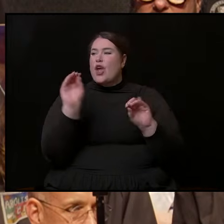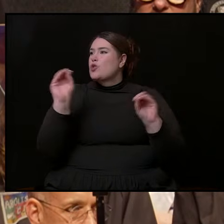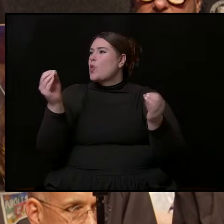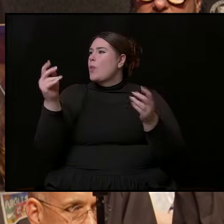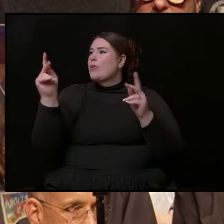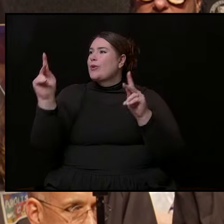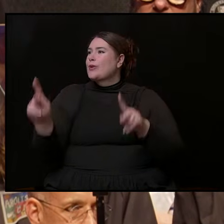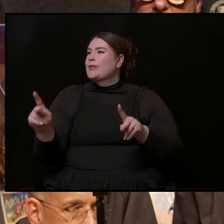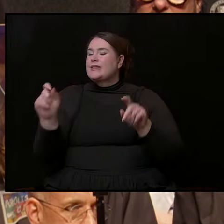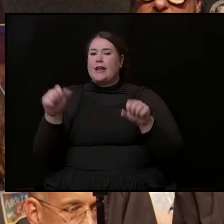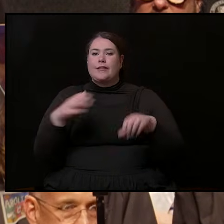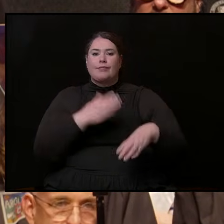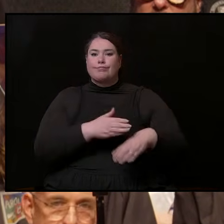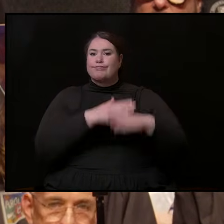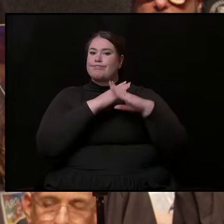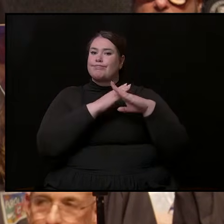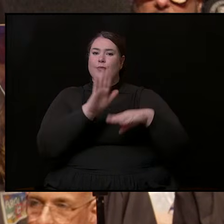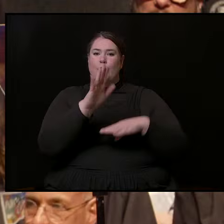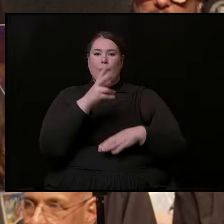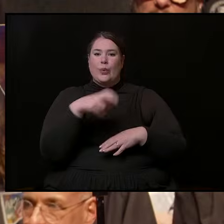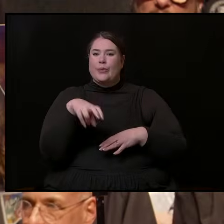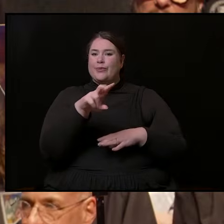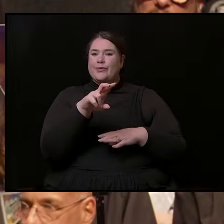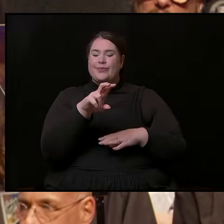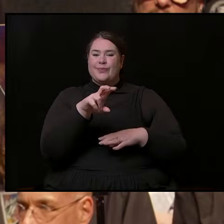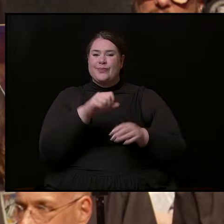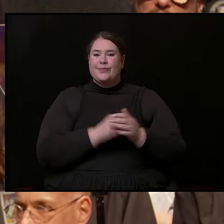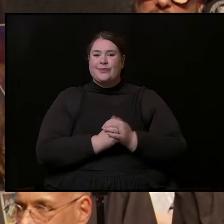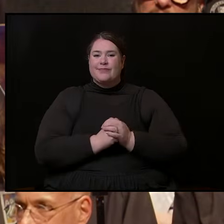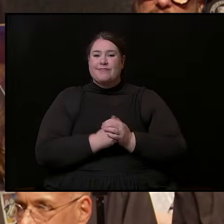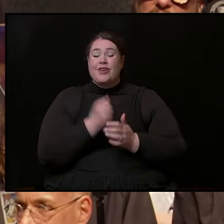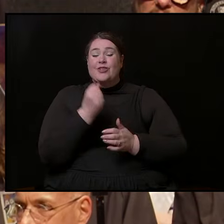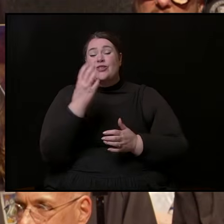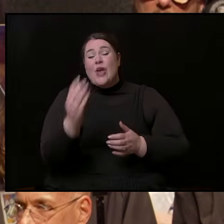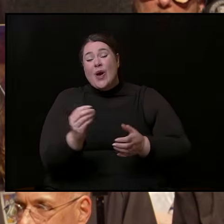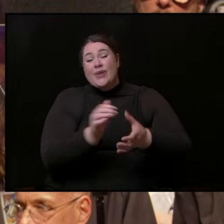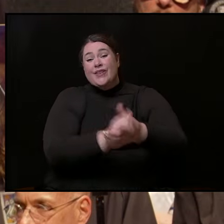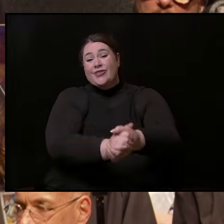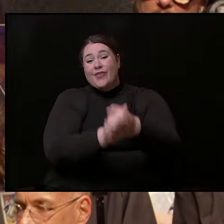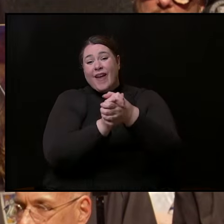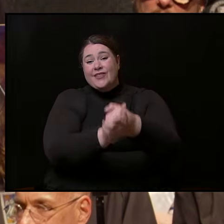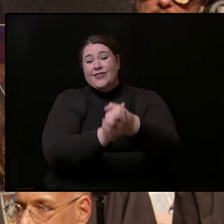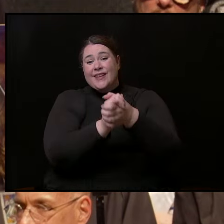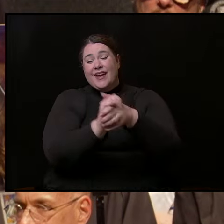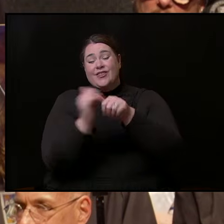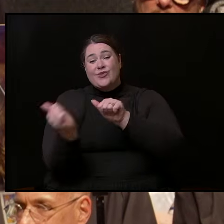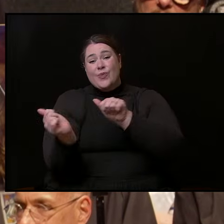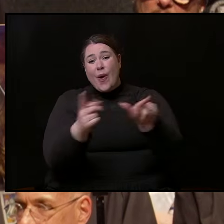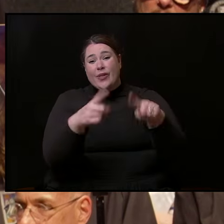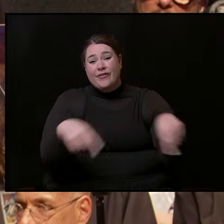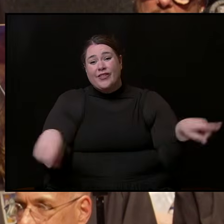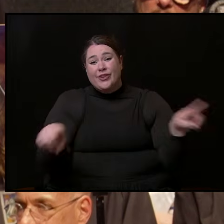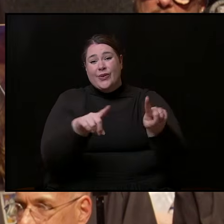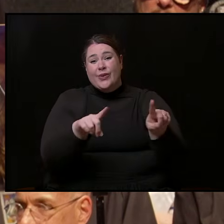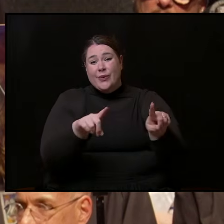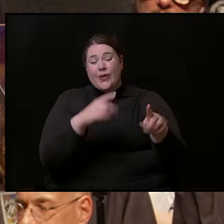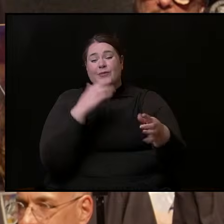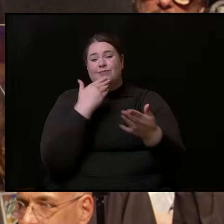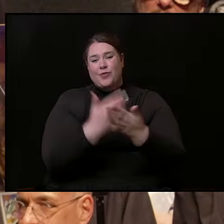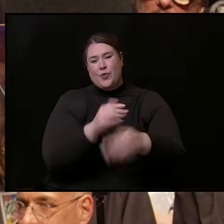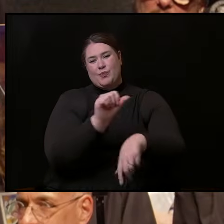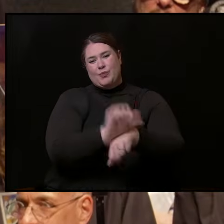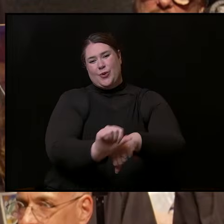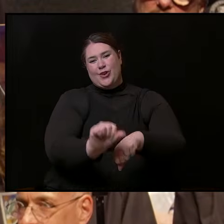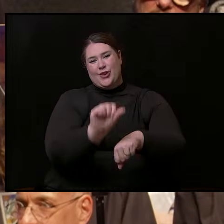do to stand in your way. So, congratulations to all of you. Job well